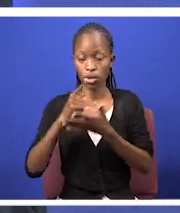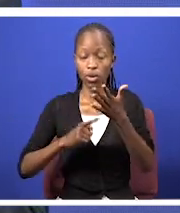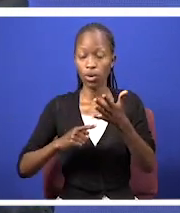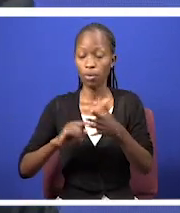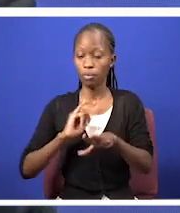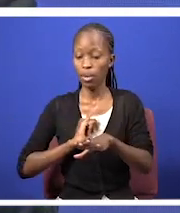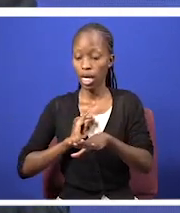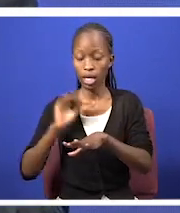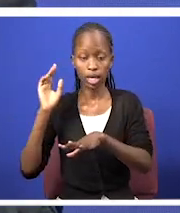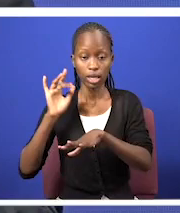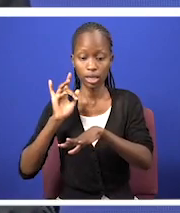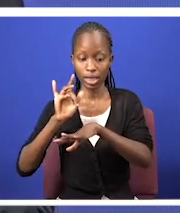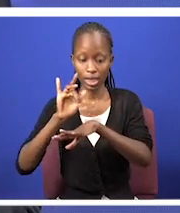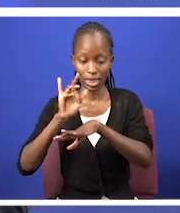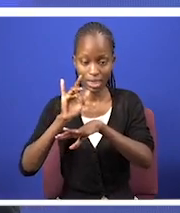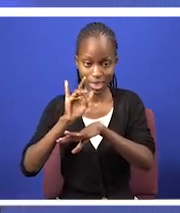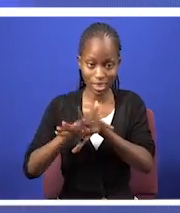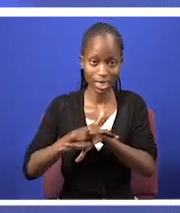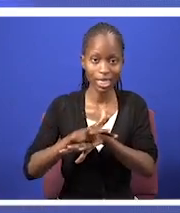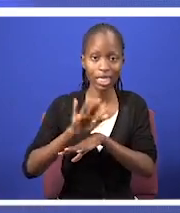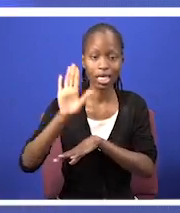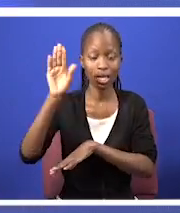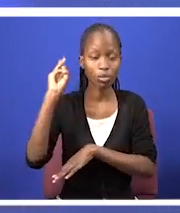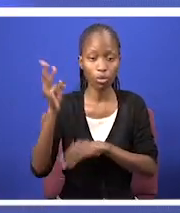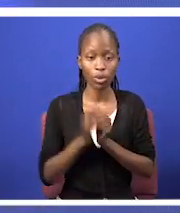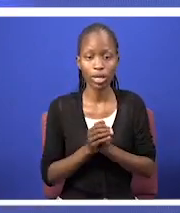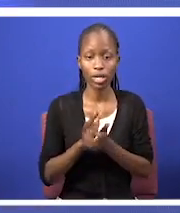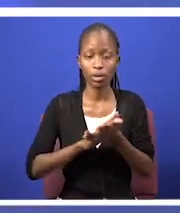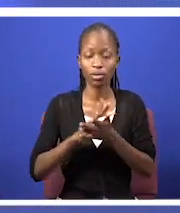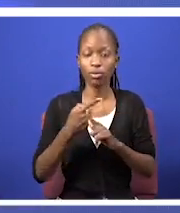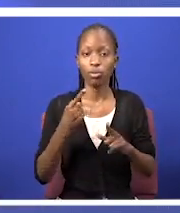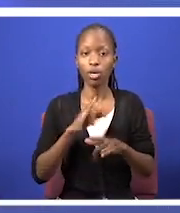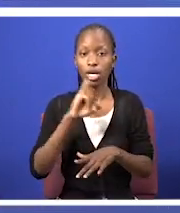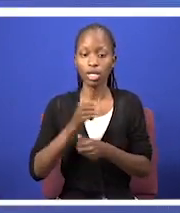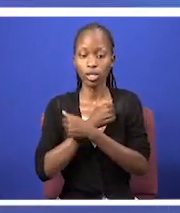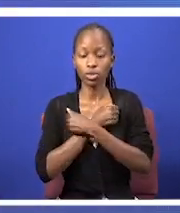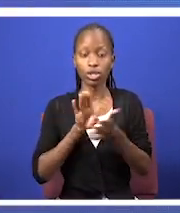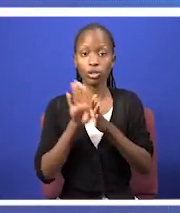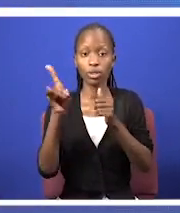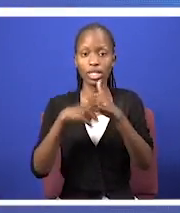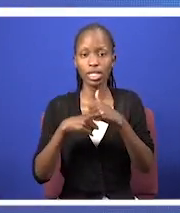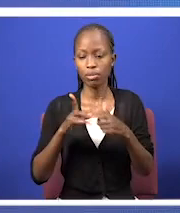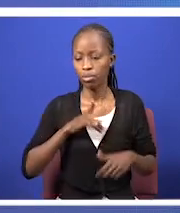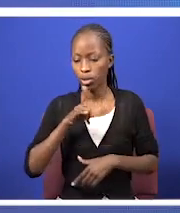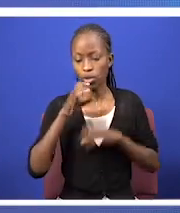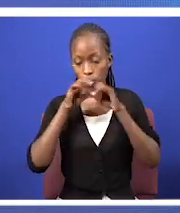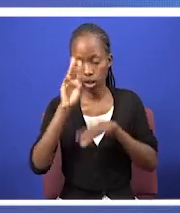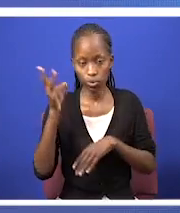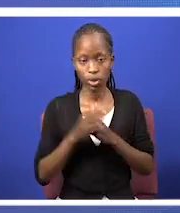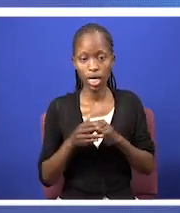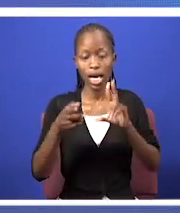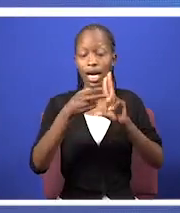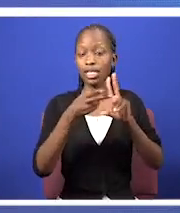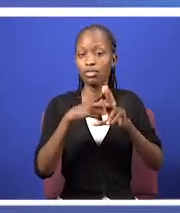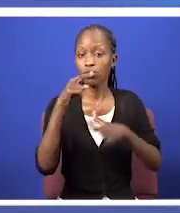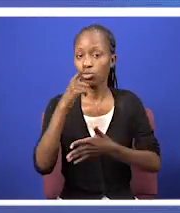is I Will Send Him, based on John chapter 16, and I'm convinced you will be wonderfully blessed. Once